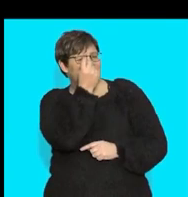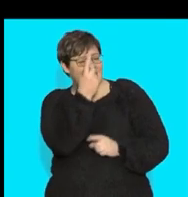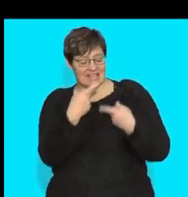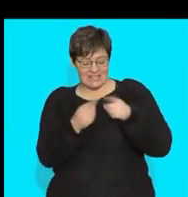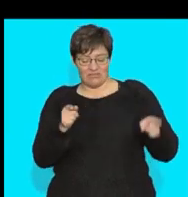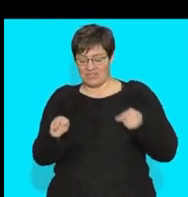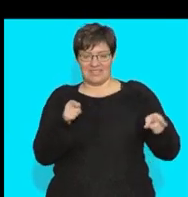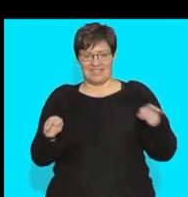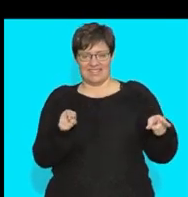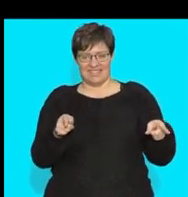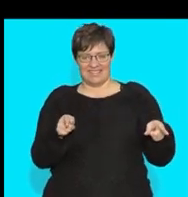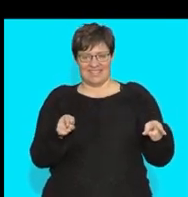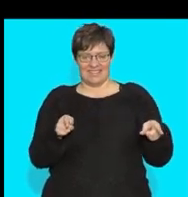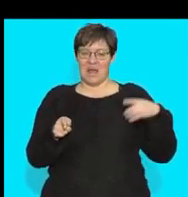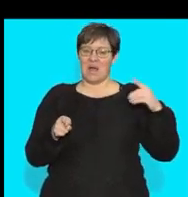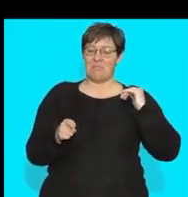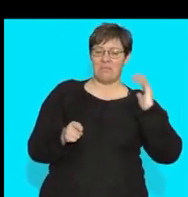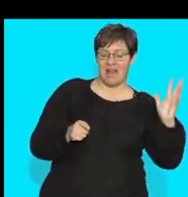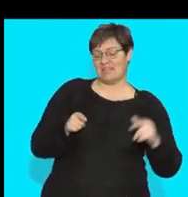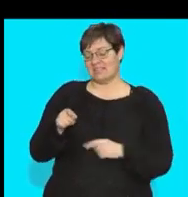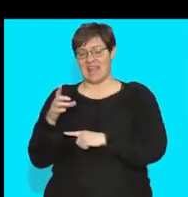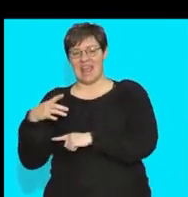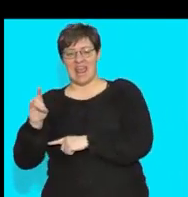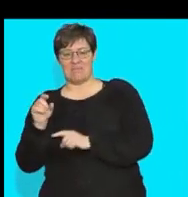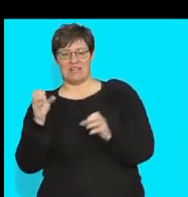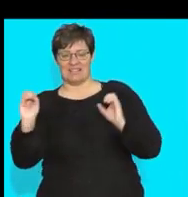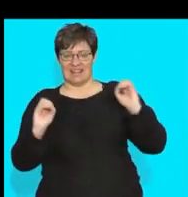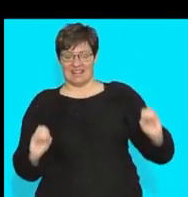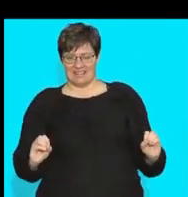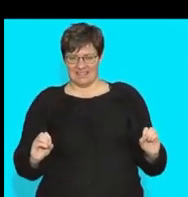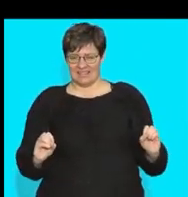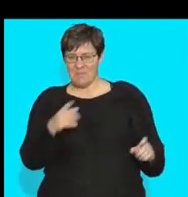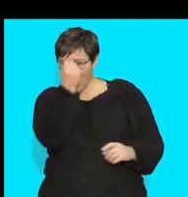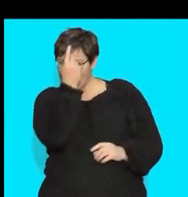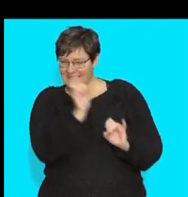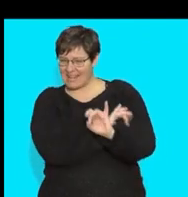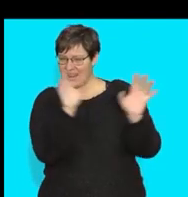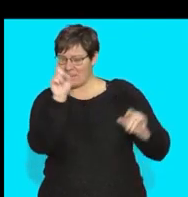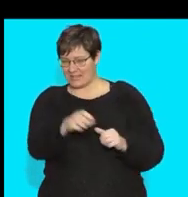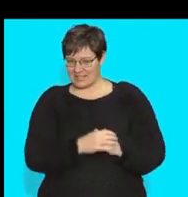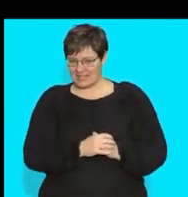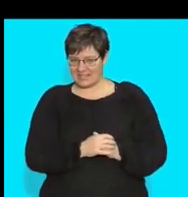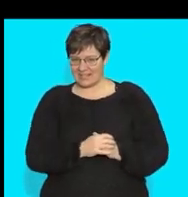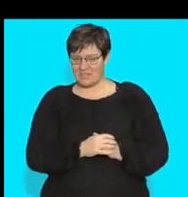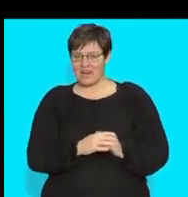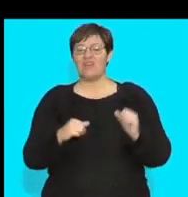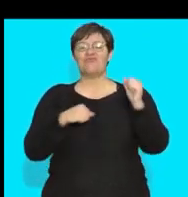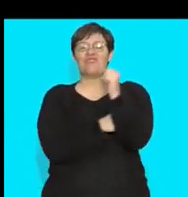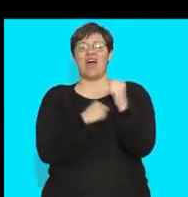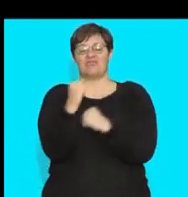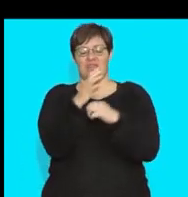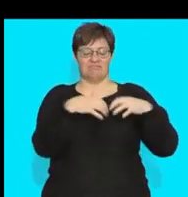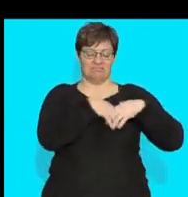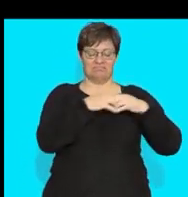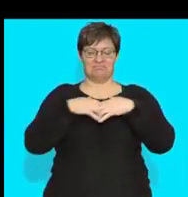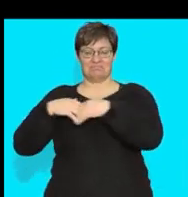is the difference between a plant and what is the difference between an animal cell. And that is going to be how its structure,